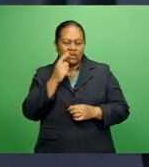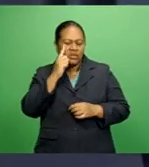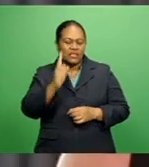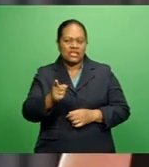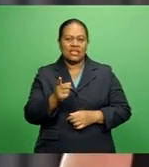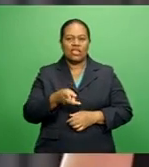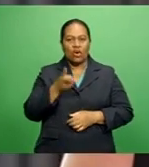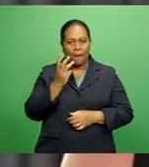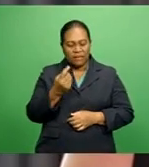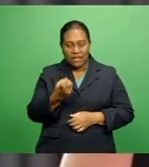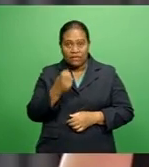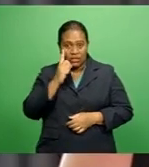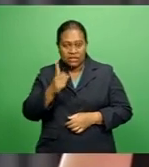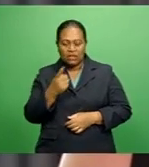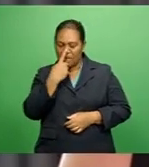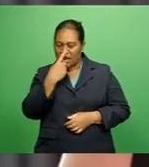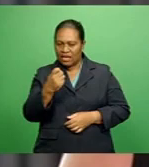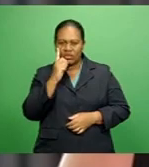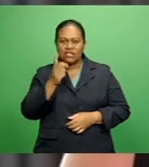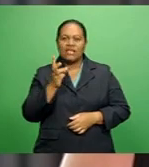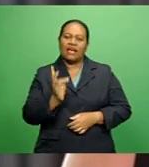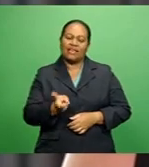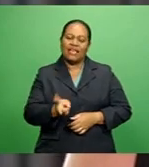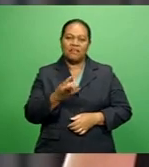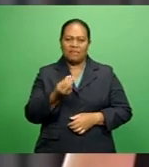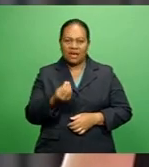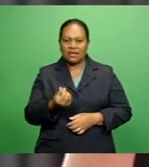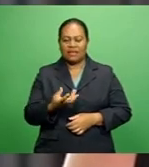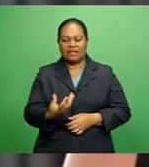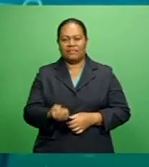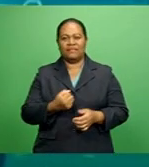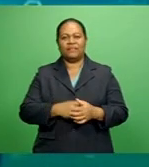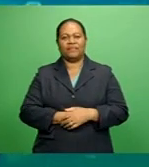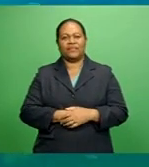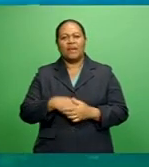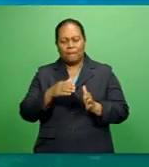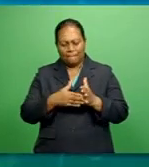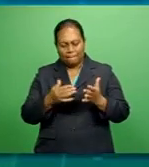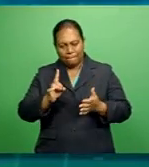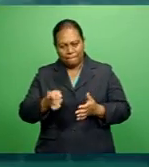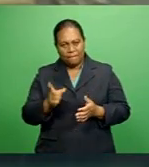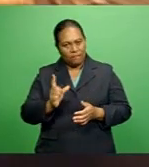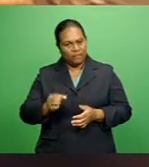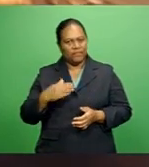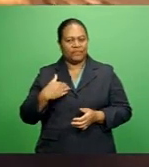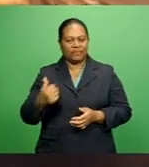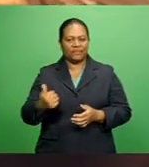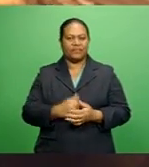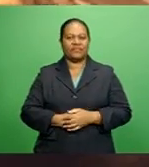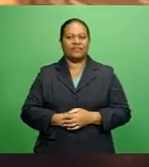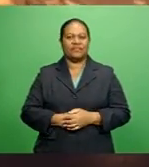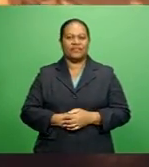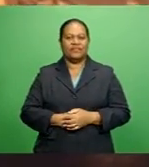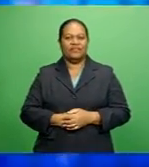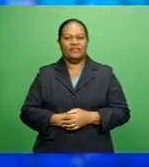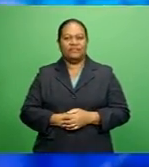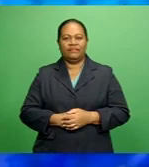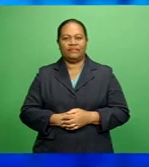again. So I took a small amount of profits recently because it did so well, but I will hold, absolutely.